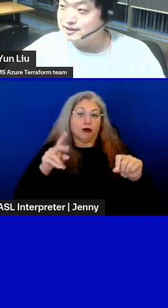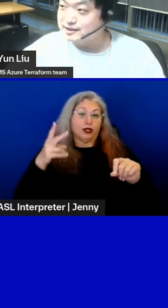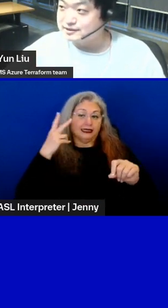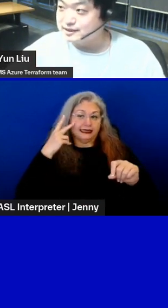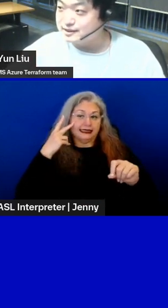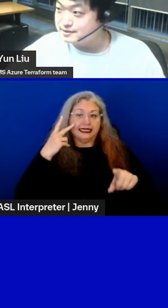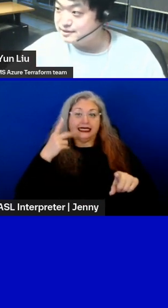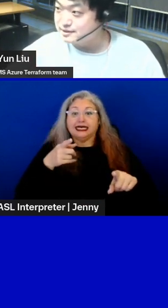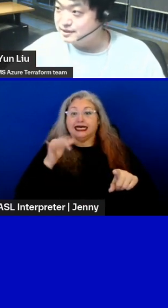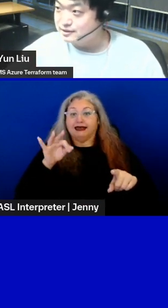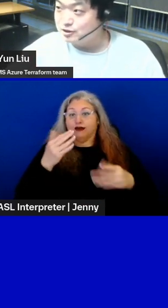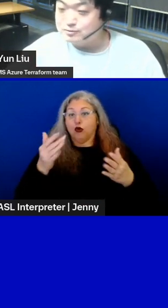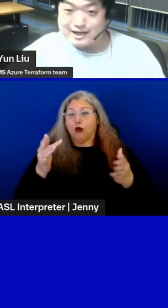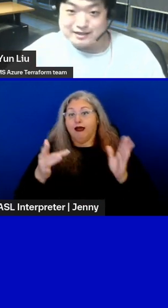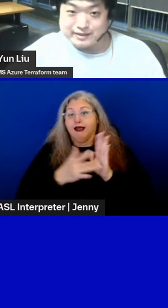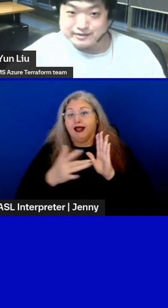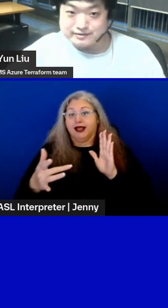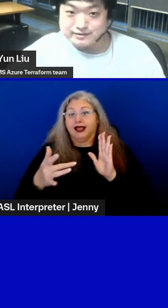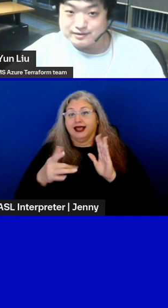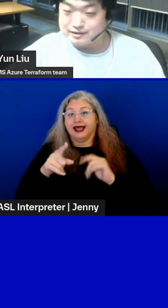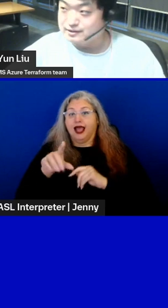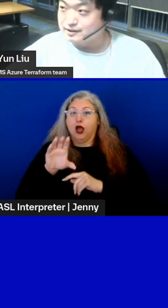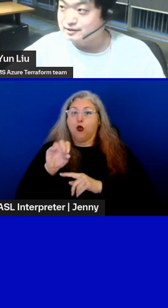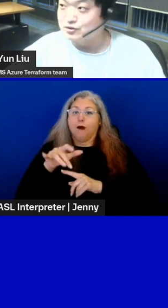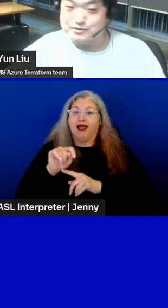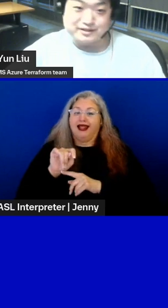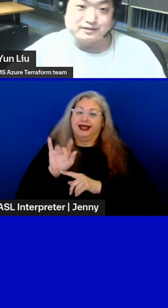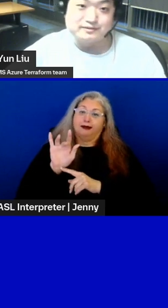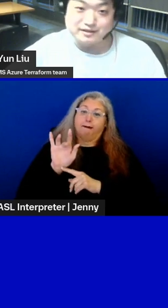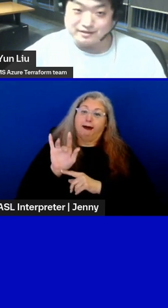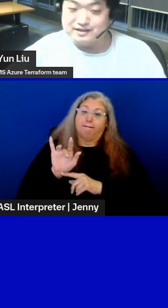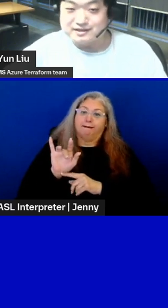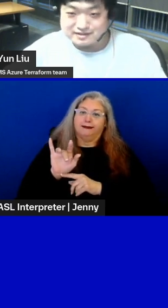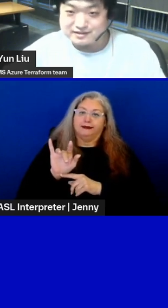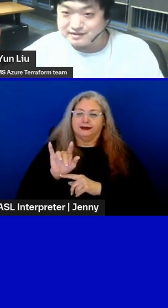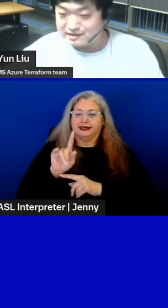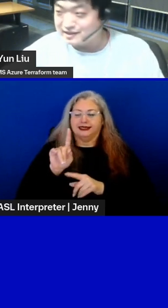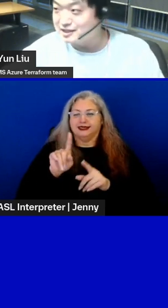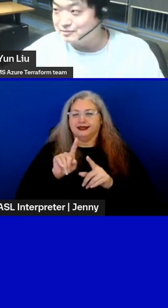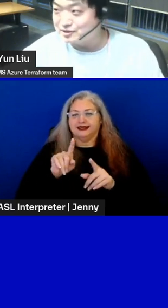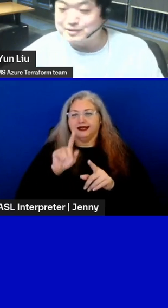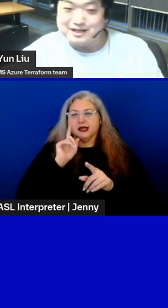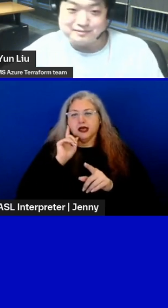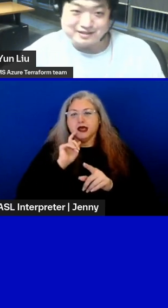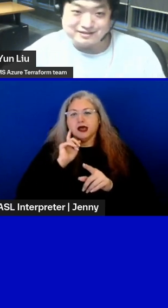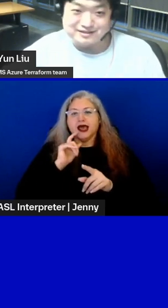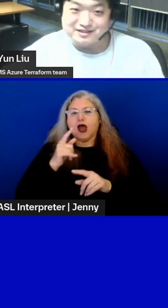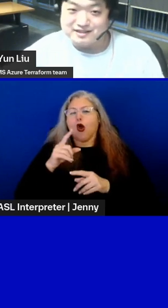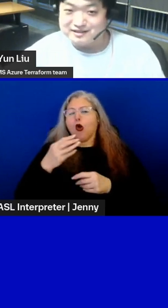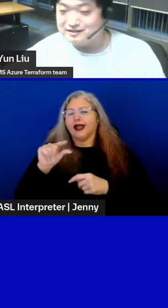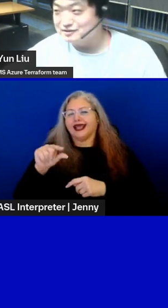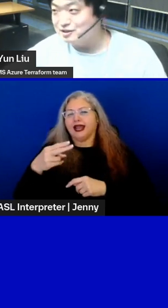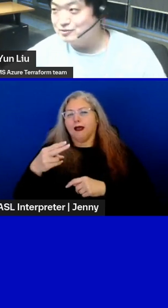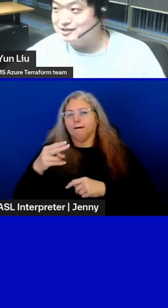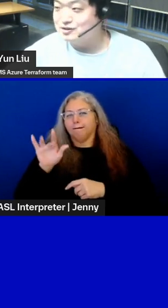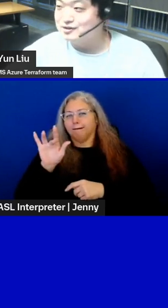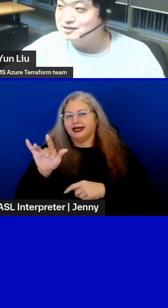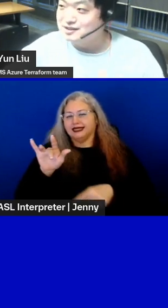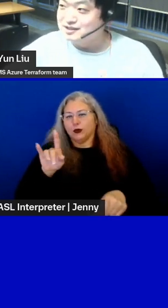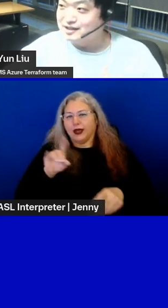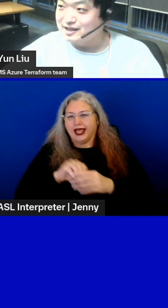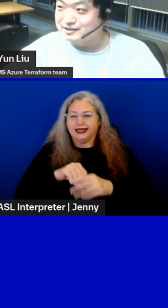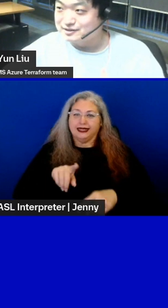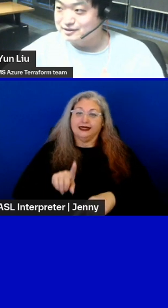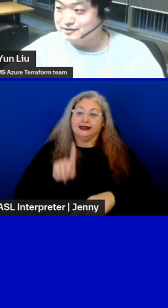you click this Copilot button, also in it's the GitHub Copilot button in the top right